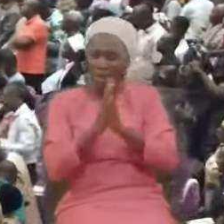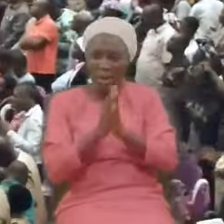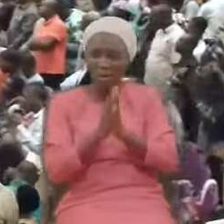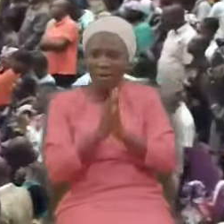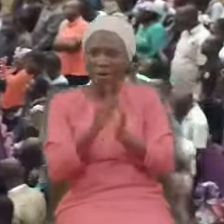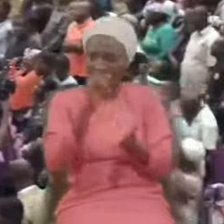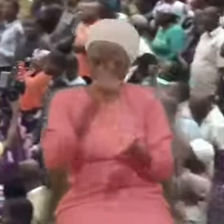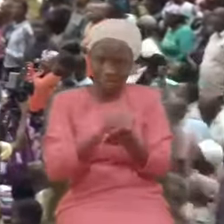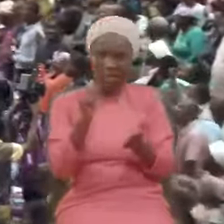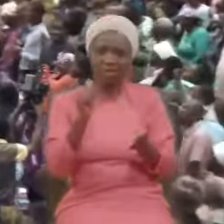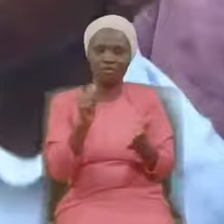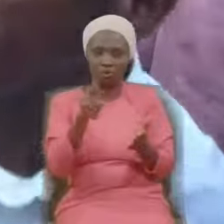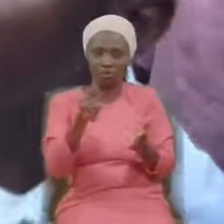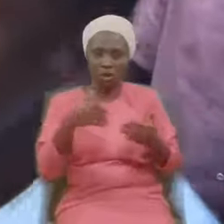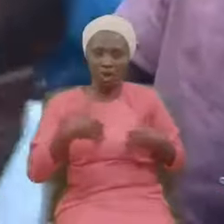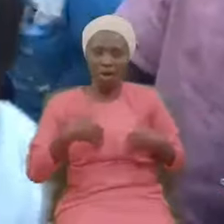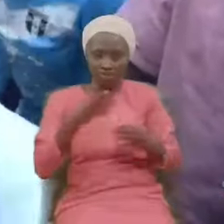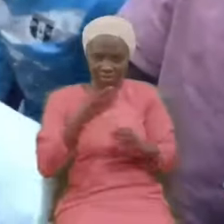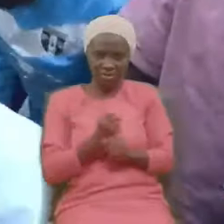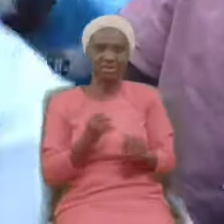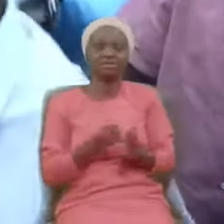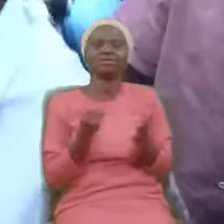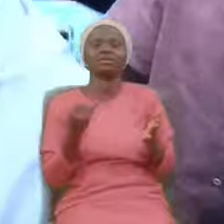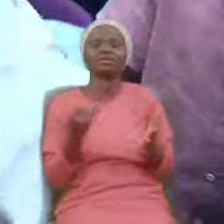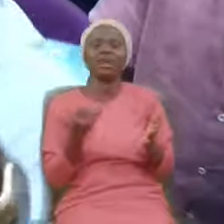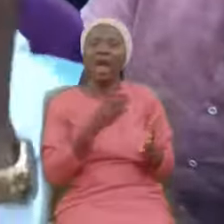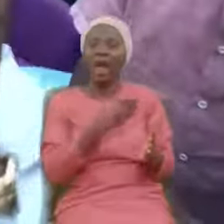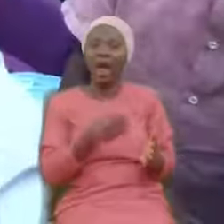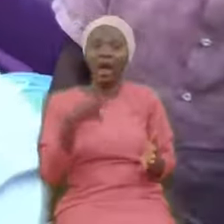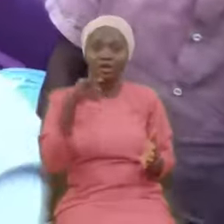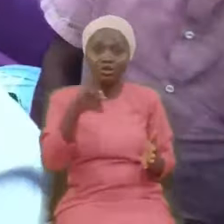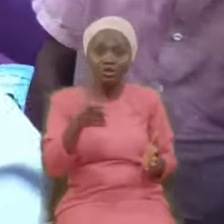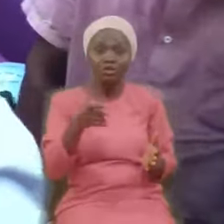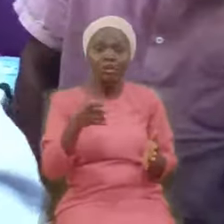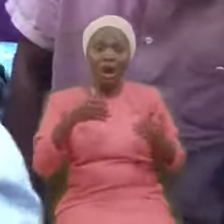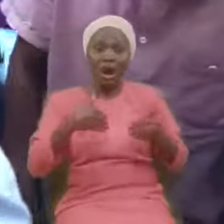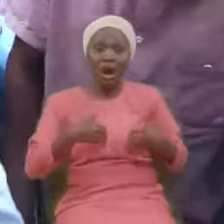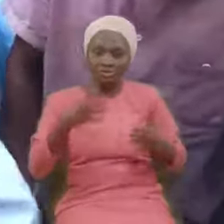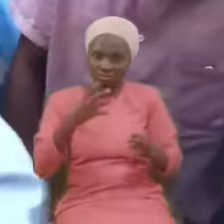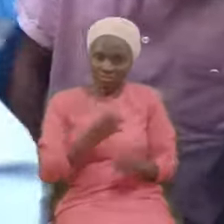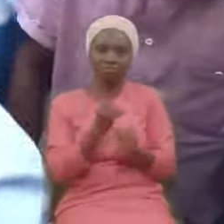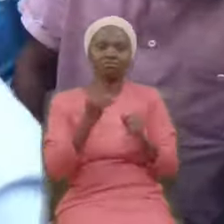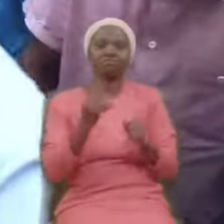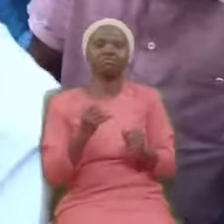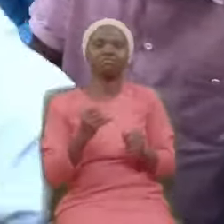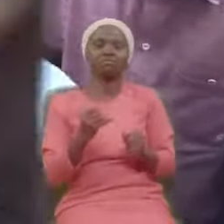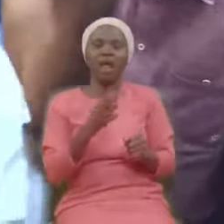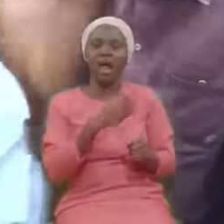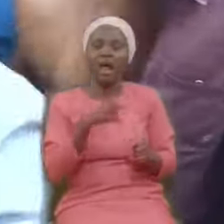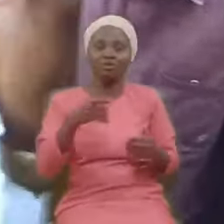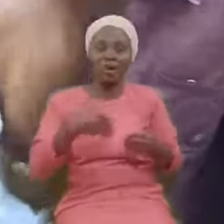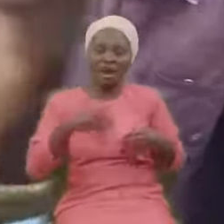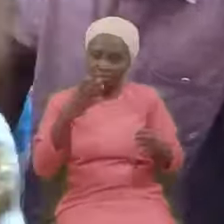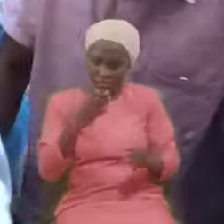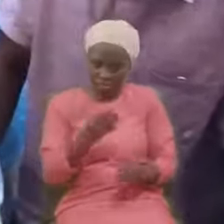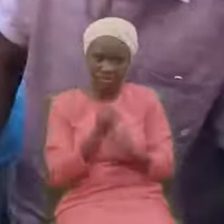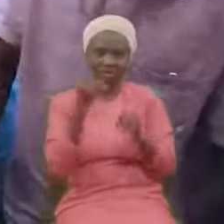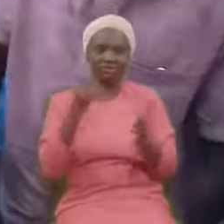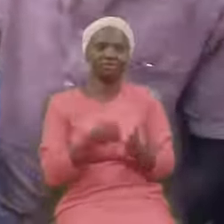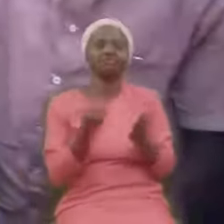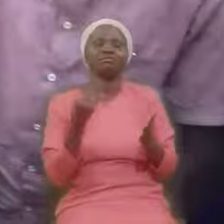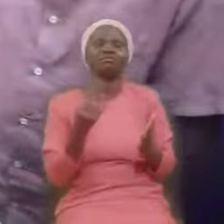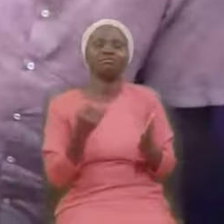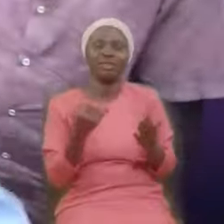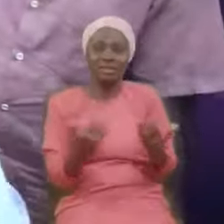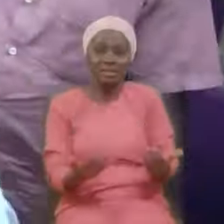you have got them. You have got them. You have got them. Open